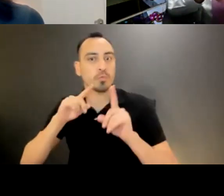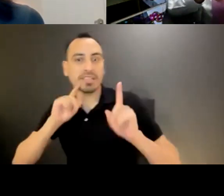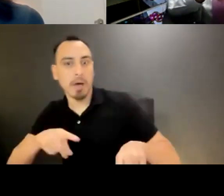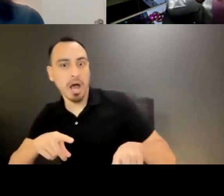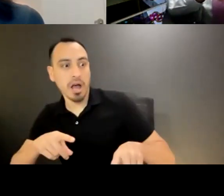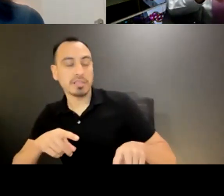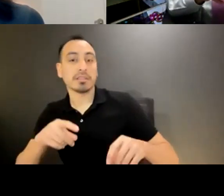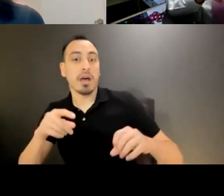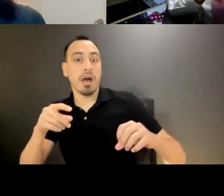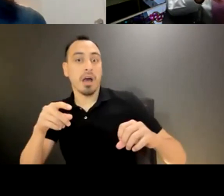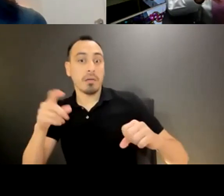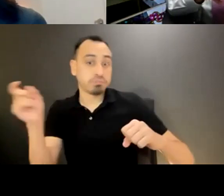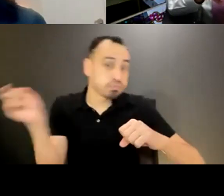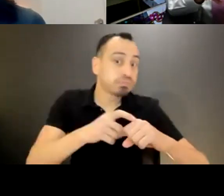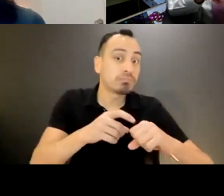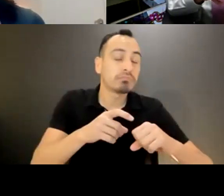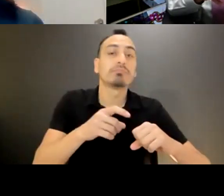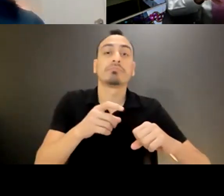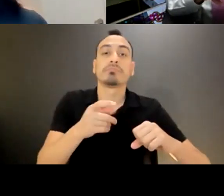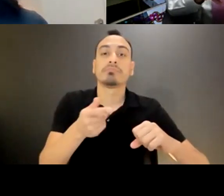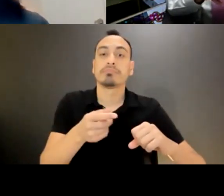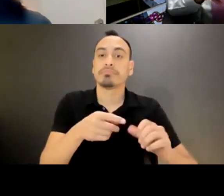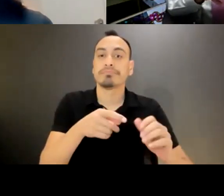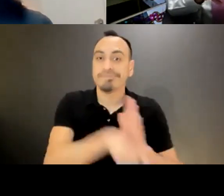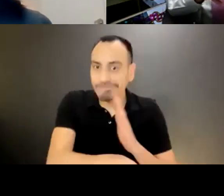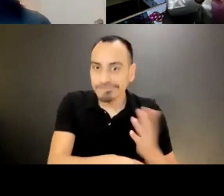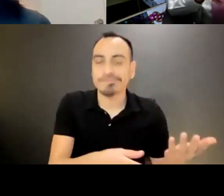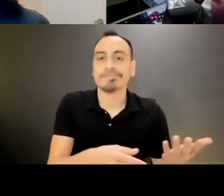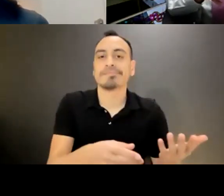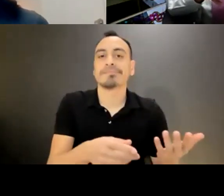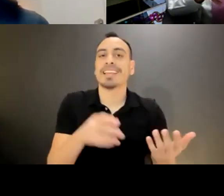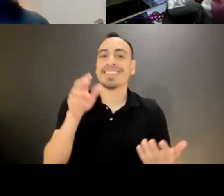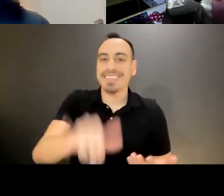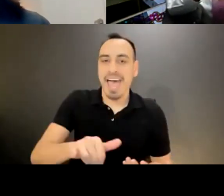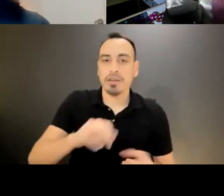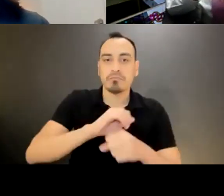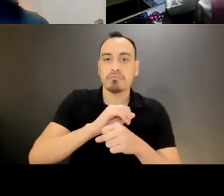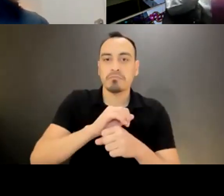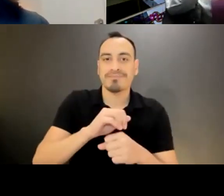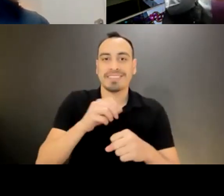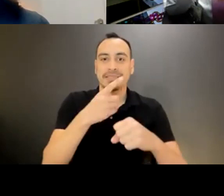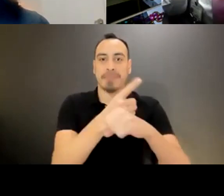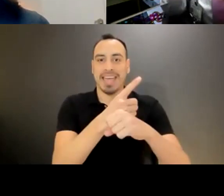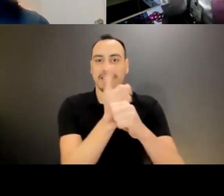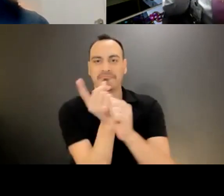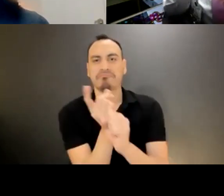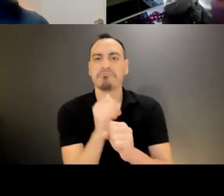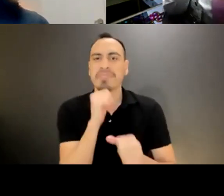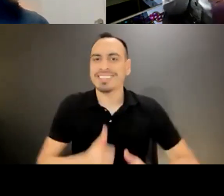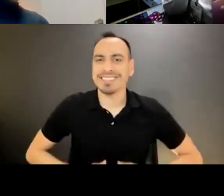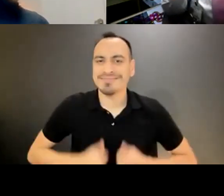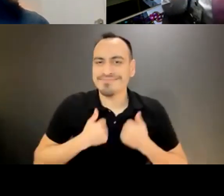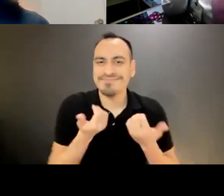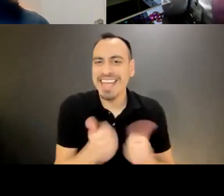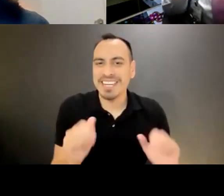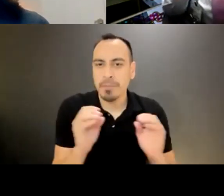genetic material that's lasting in your body for any significant period of time. Once it's done its